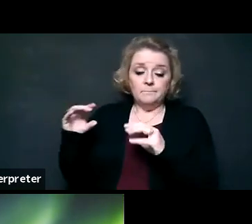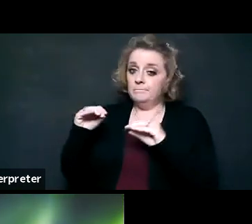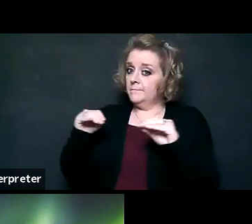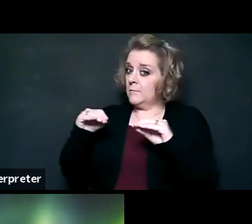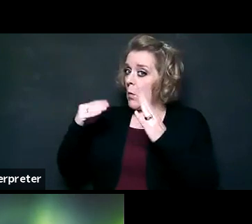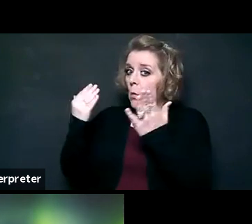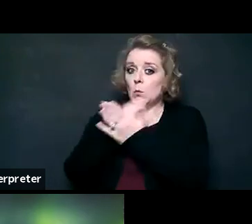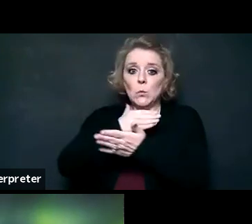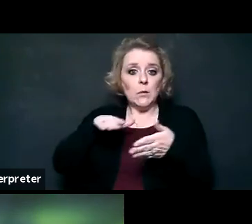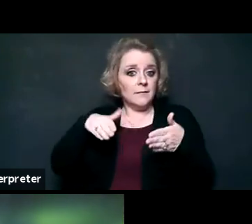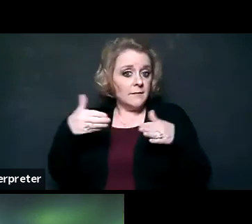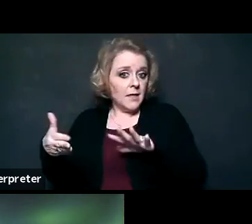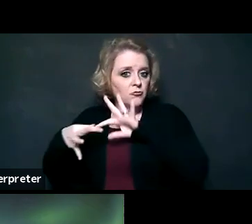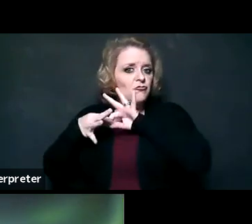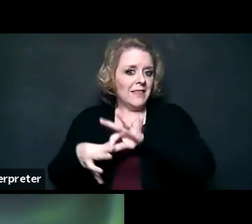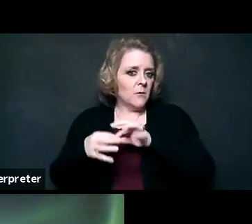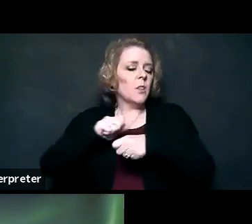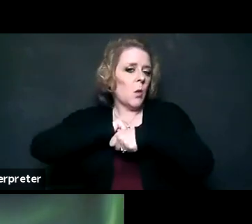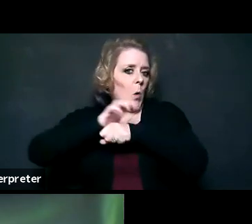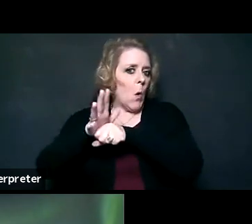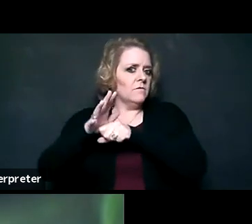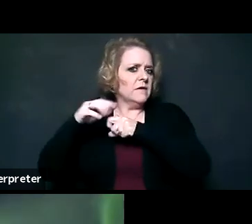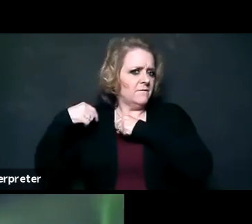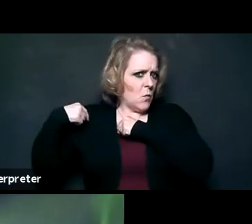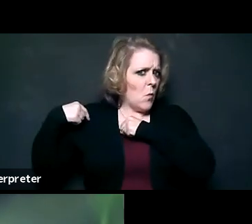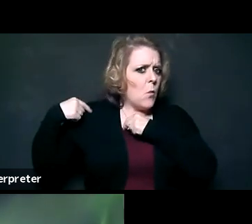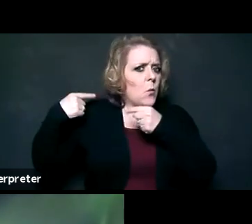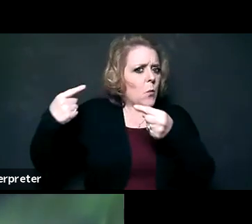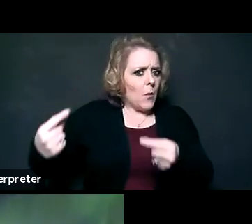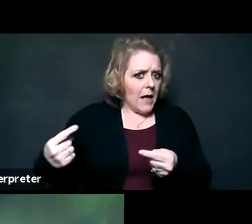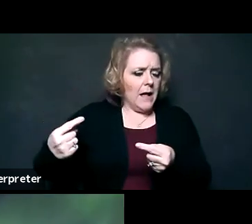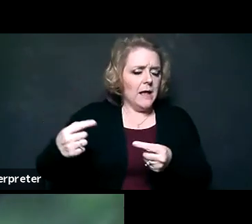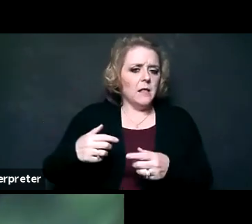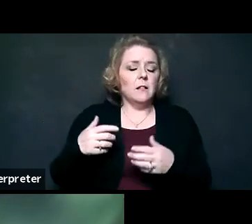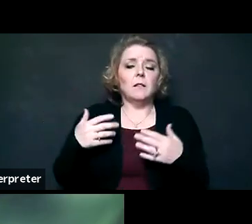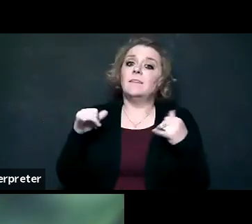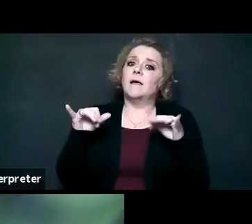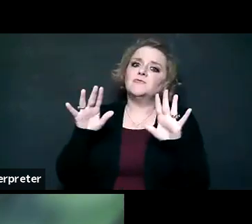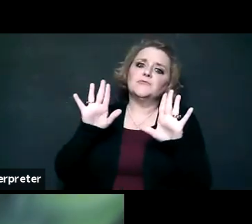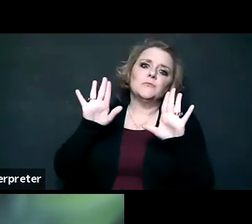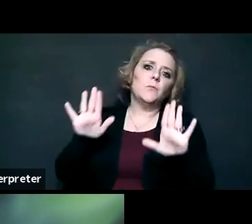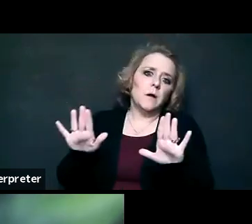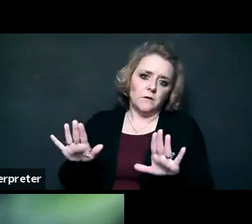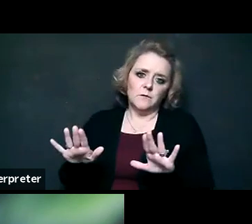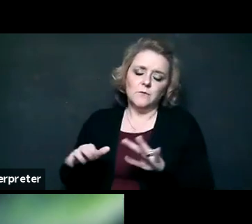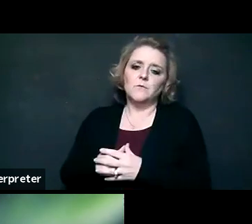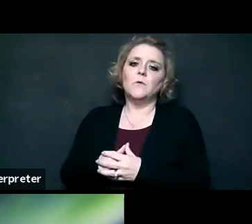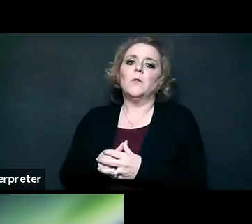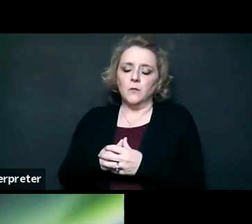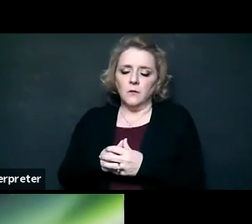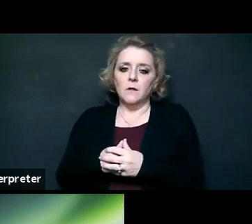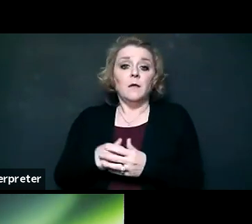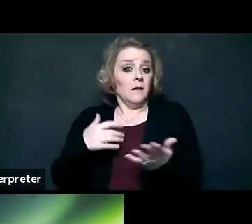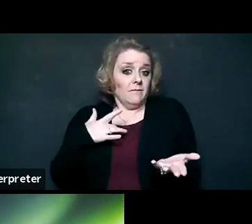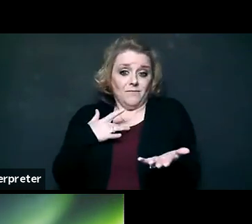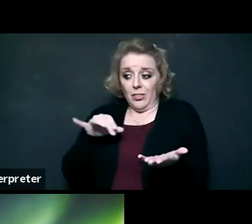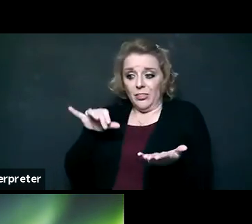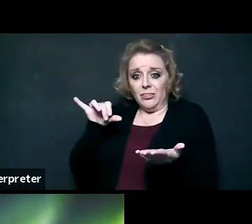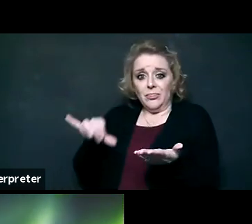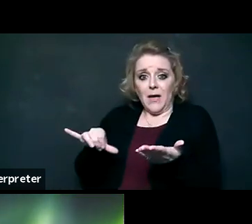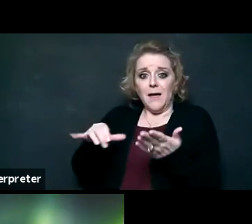deaths associated with COVID for quite some time now. And again, that's very promising. And I think it goes to show that we're